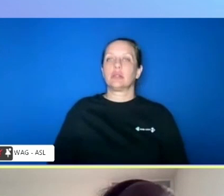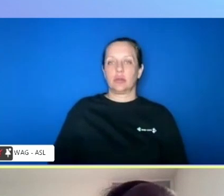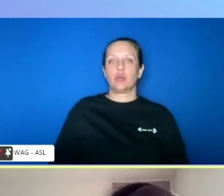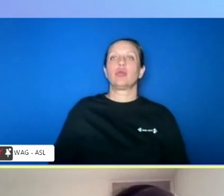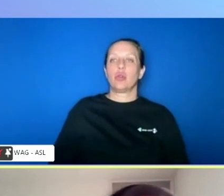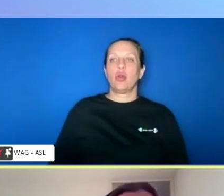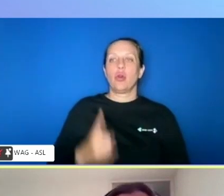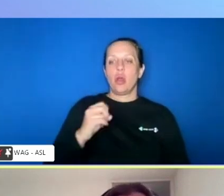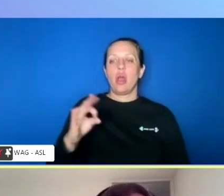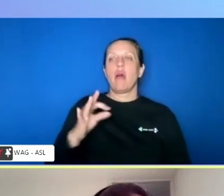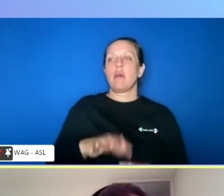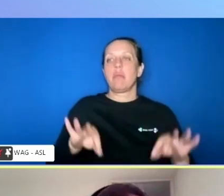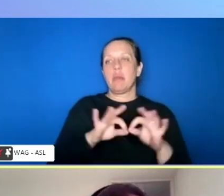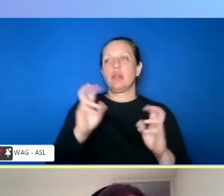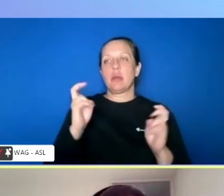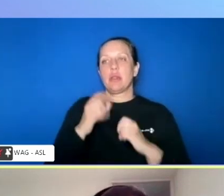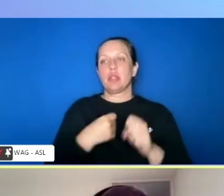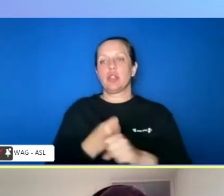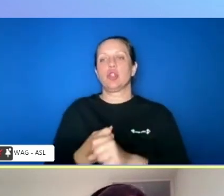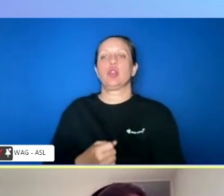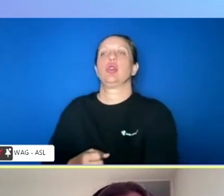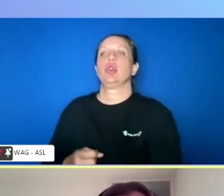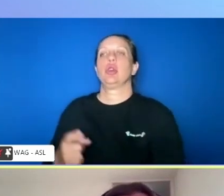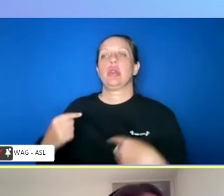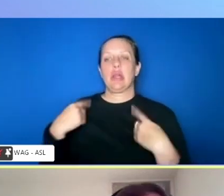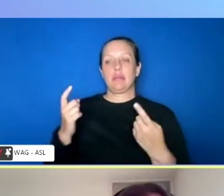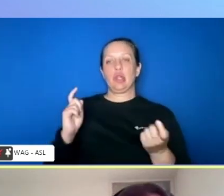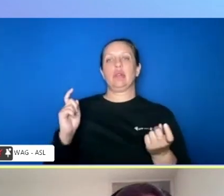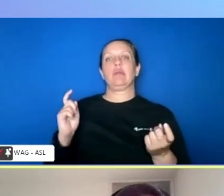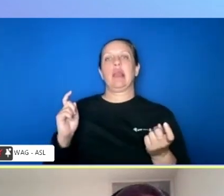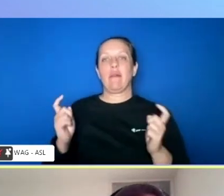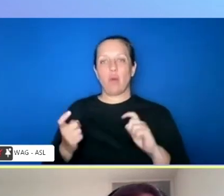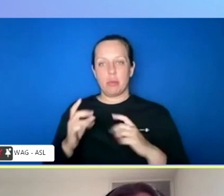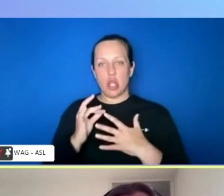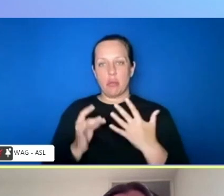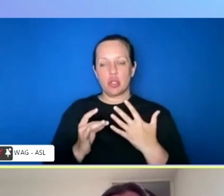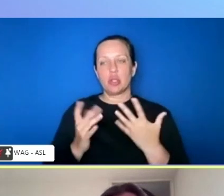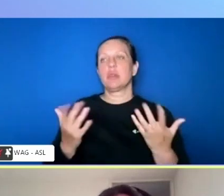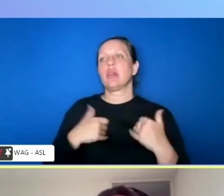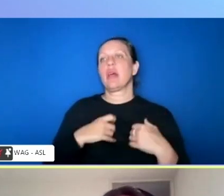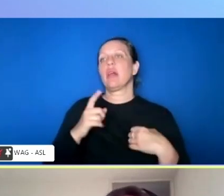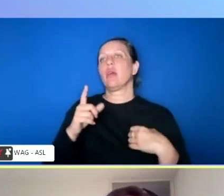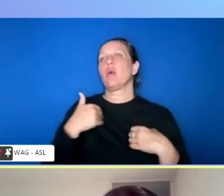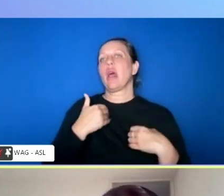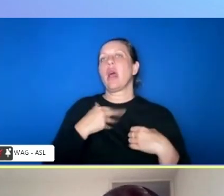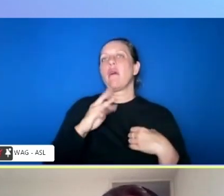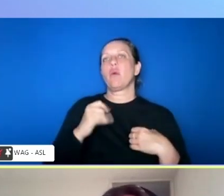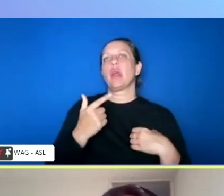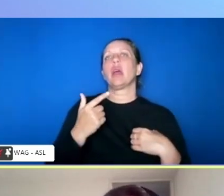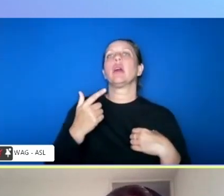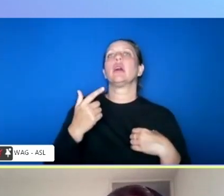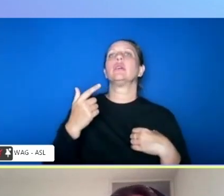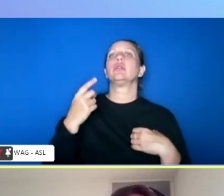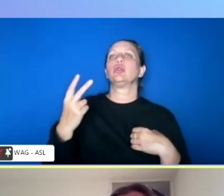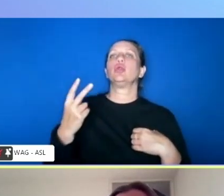So one of the major topics this year has been the conformance options. There's WCAG 2's conformance